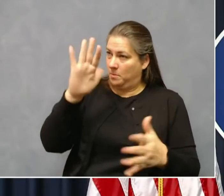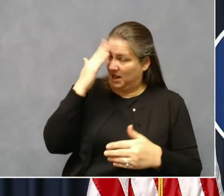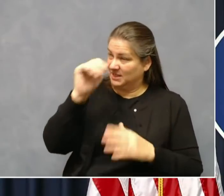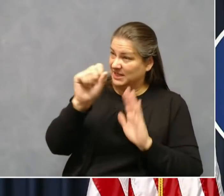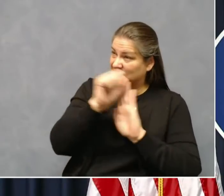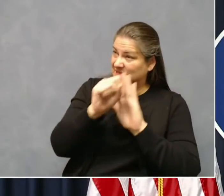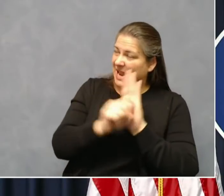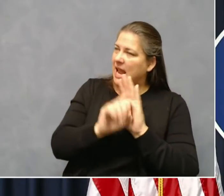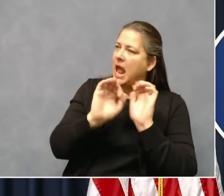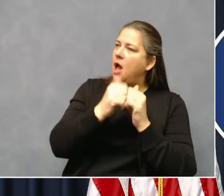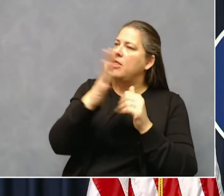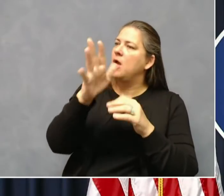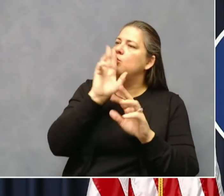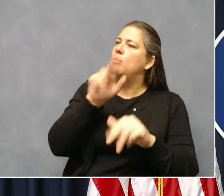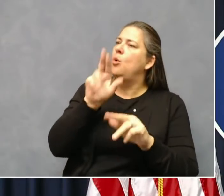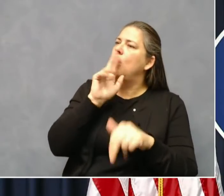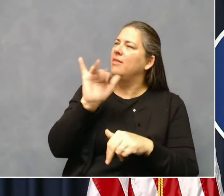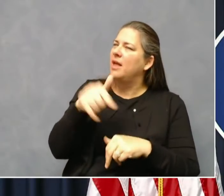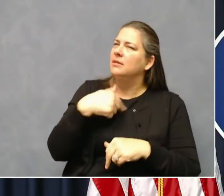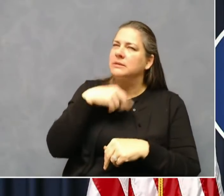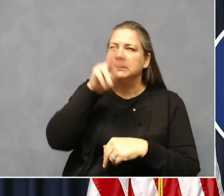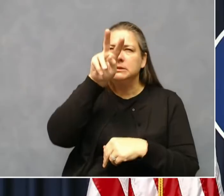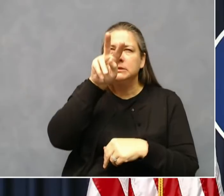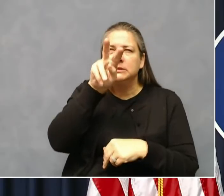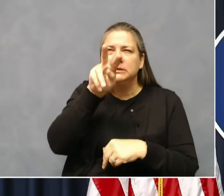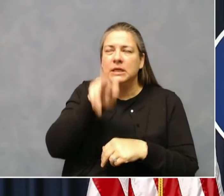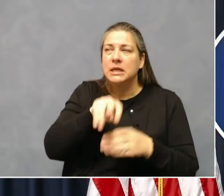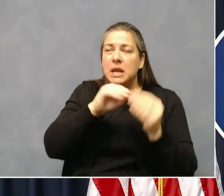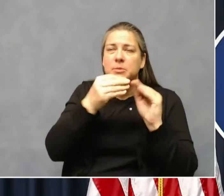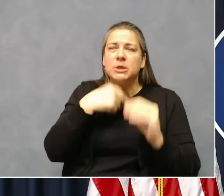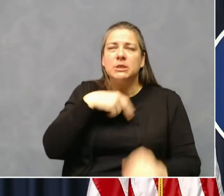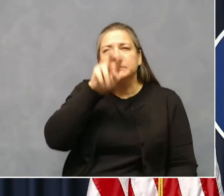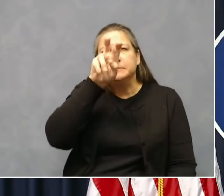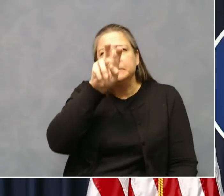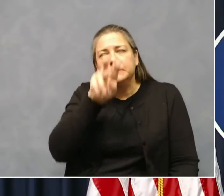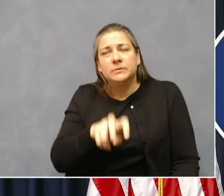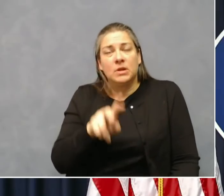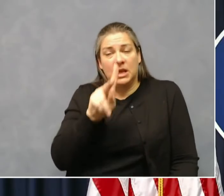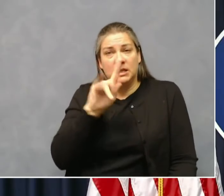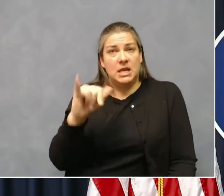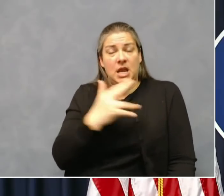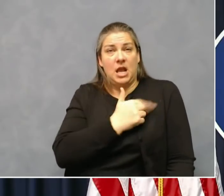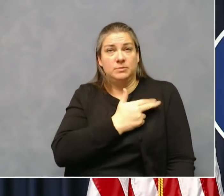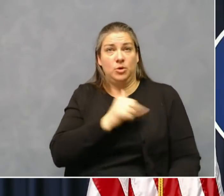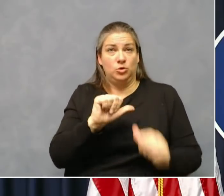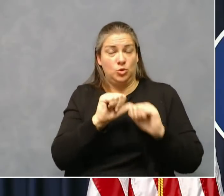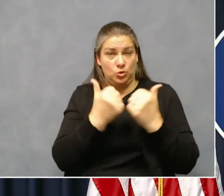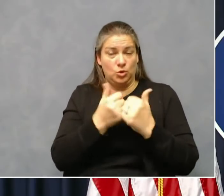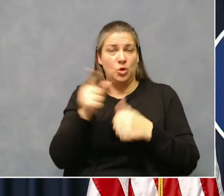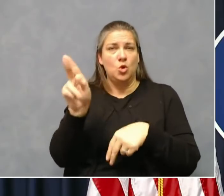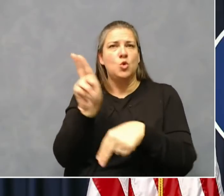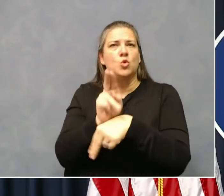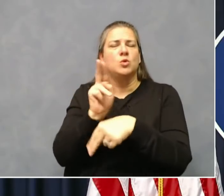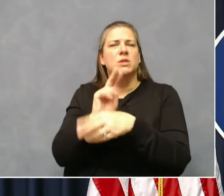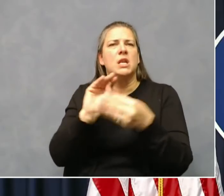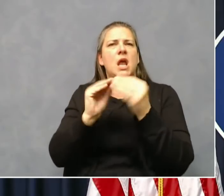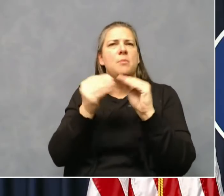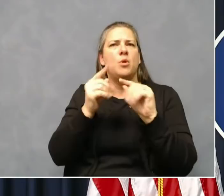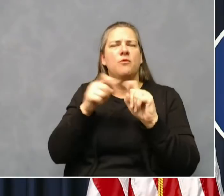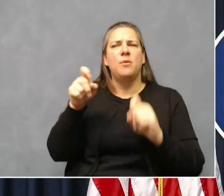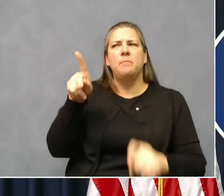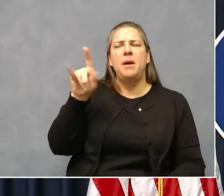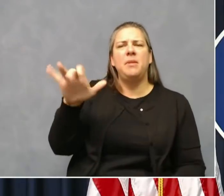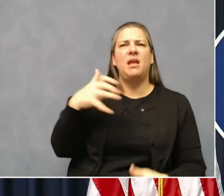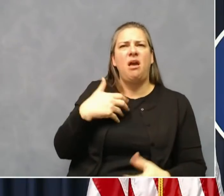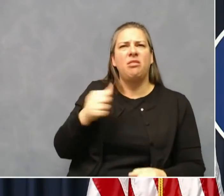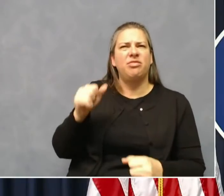I can tell, the Kentucky Hospital Association uses Department for Public Health data to update their dashboard weekly,